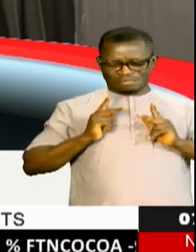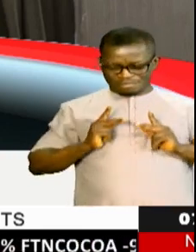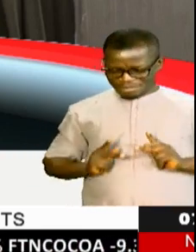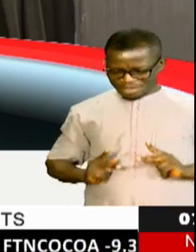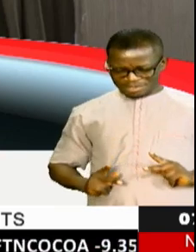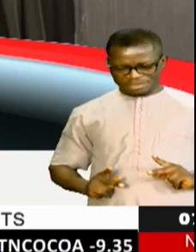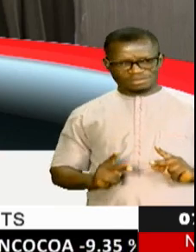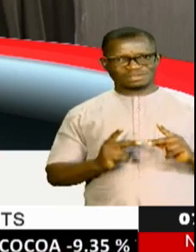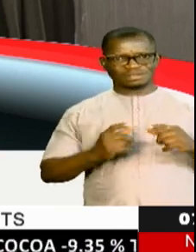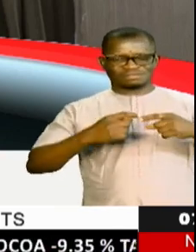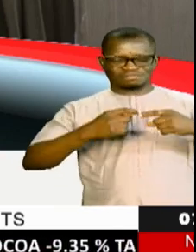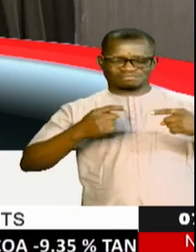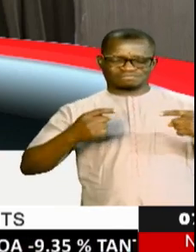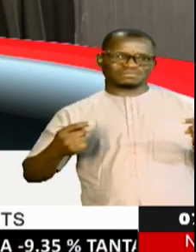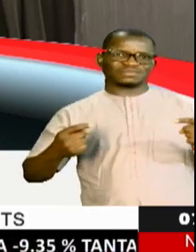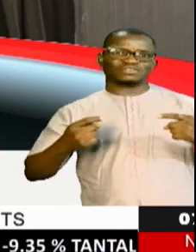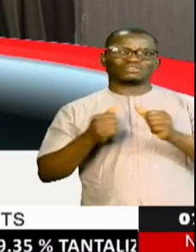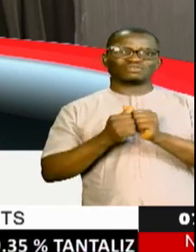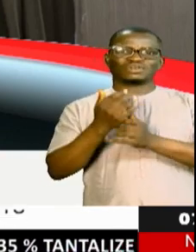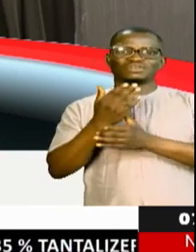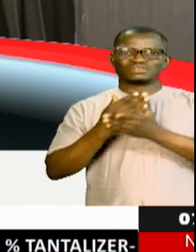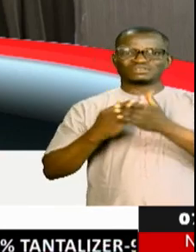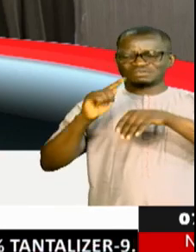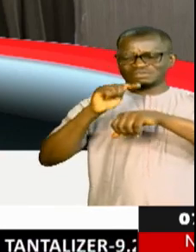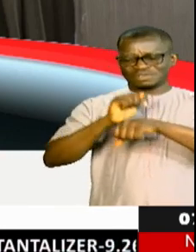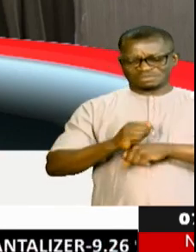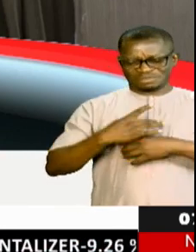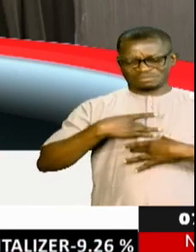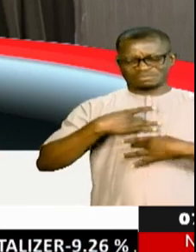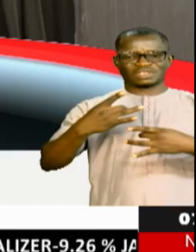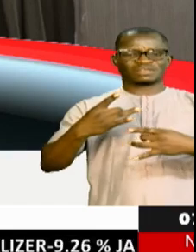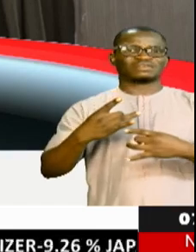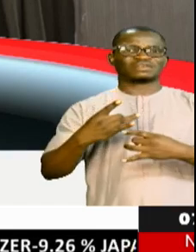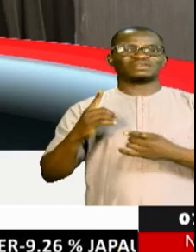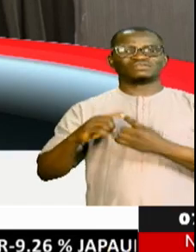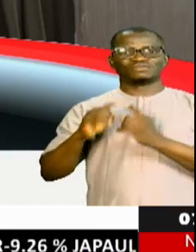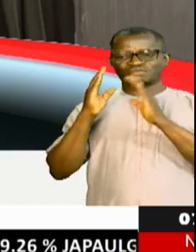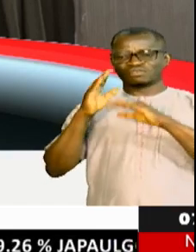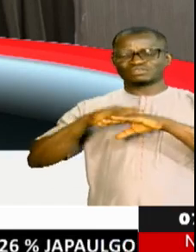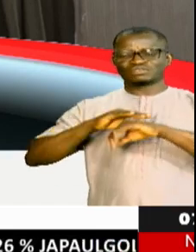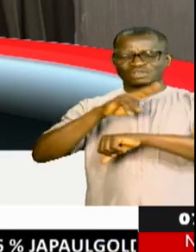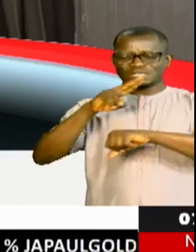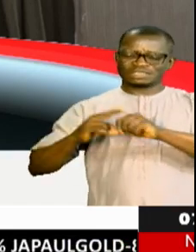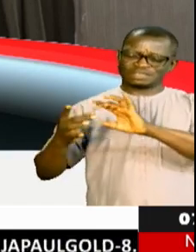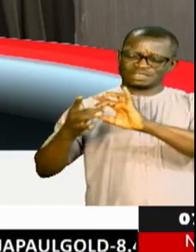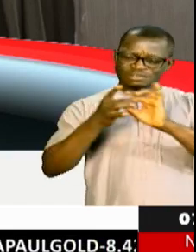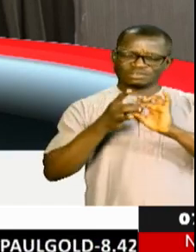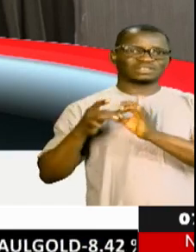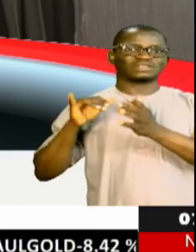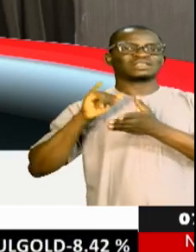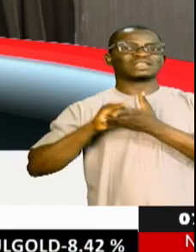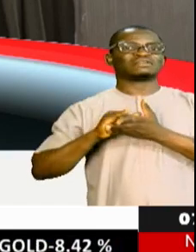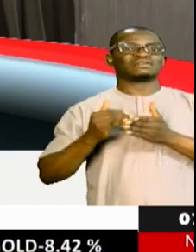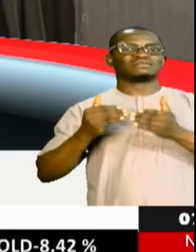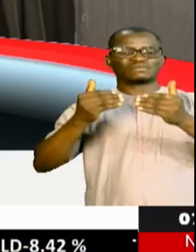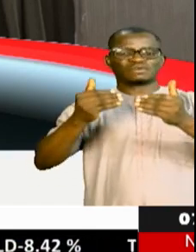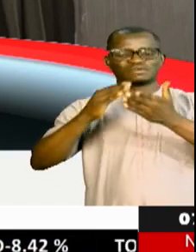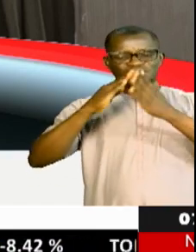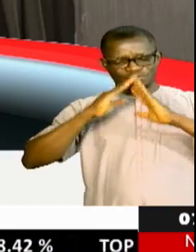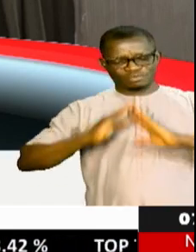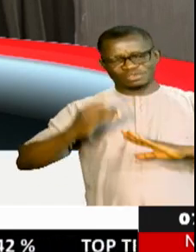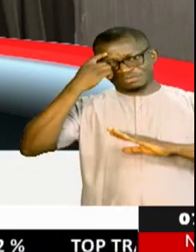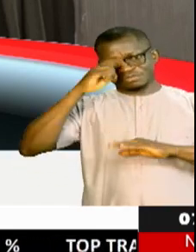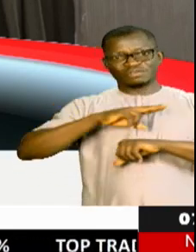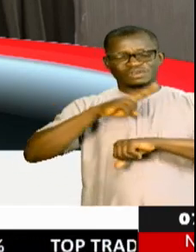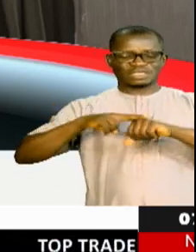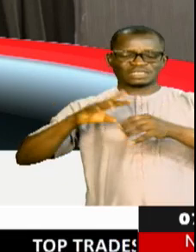and sectional interests to uphold national cohesion that will promote peace, for national